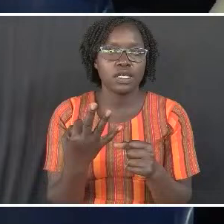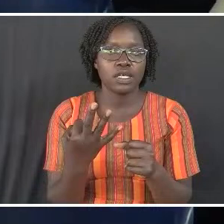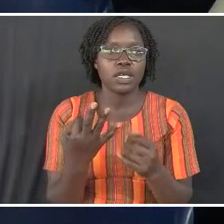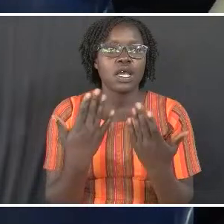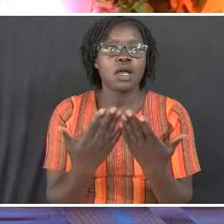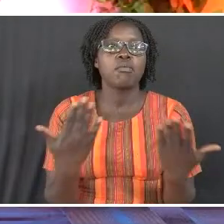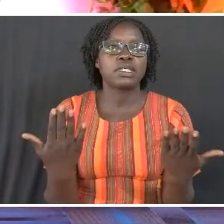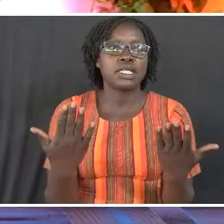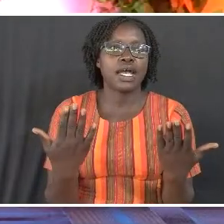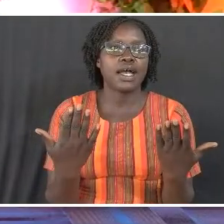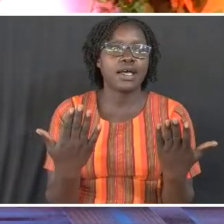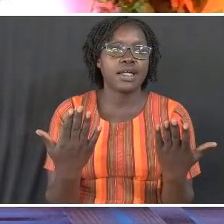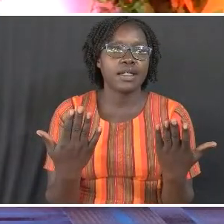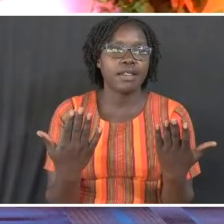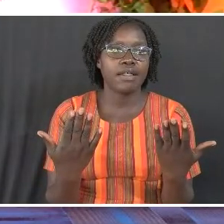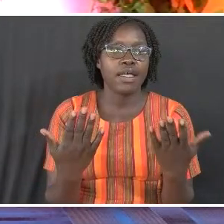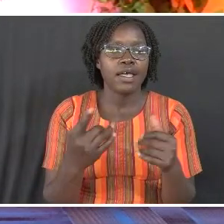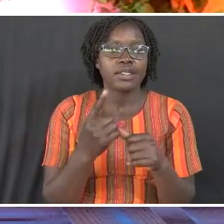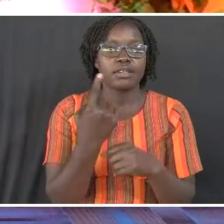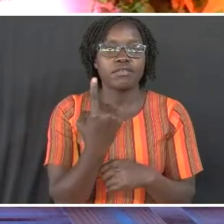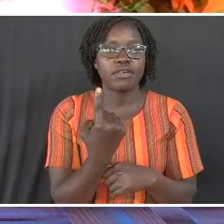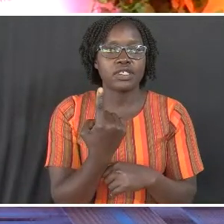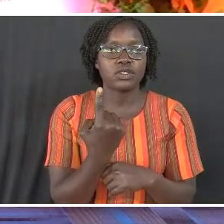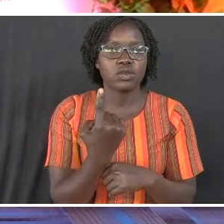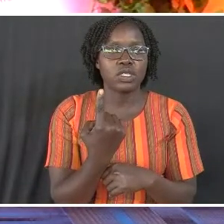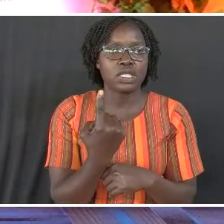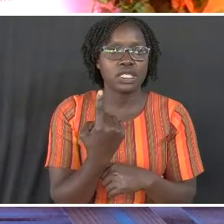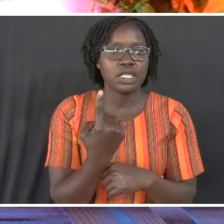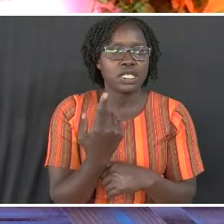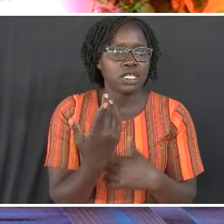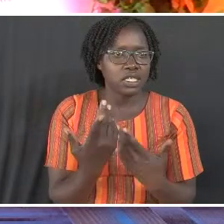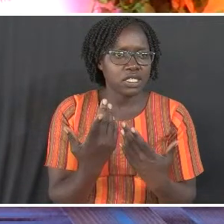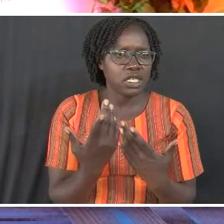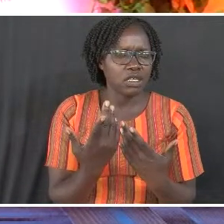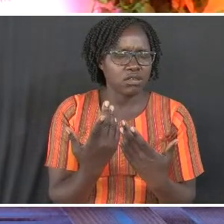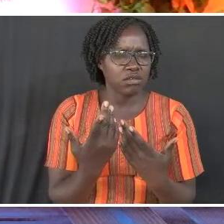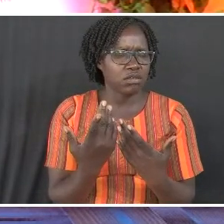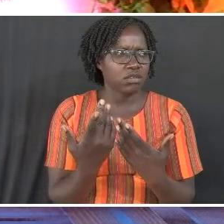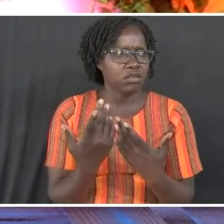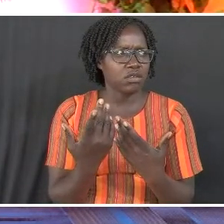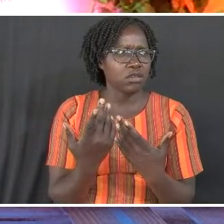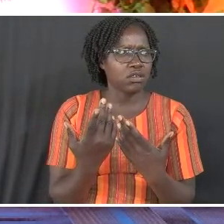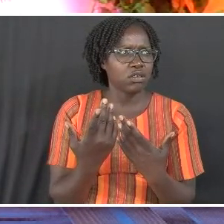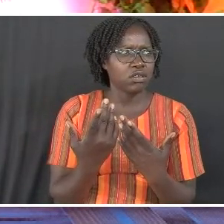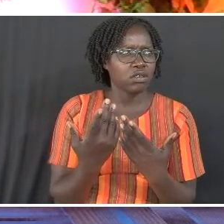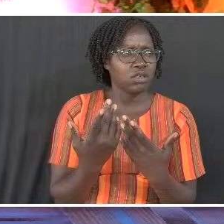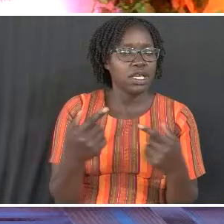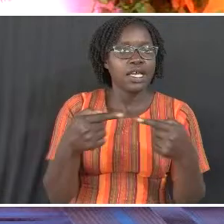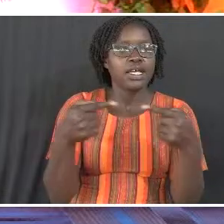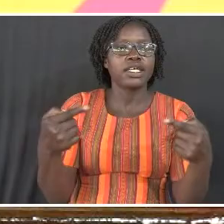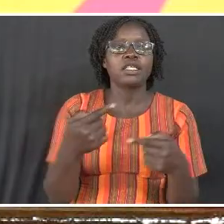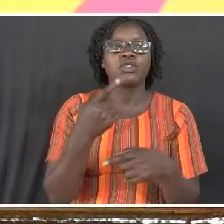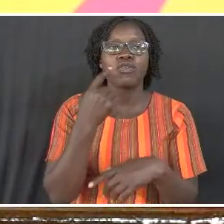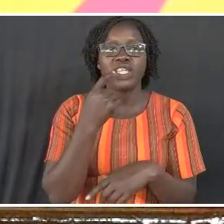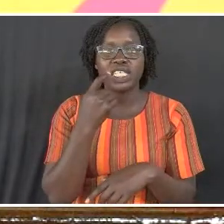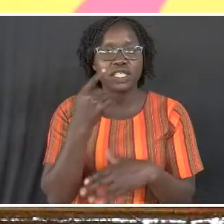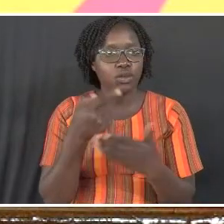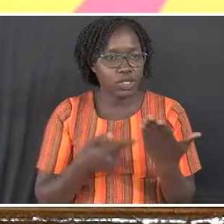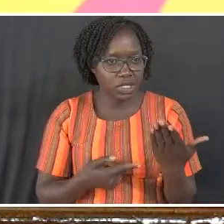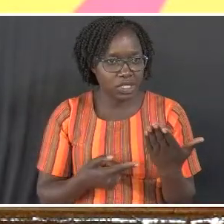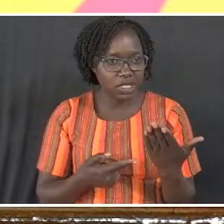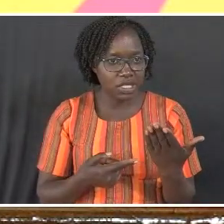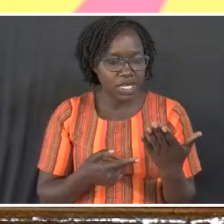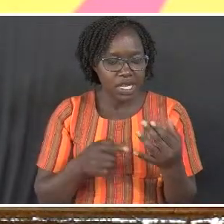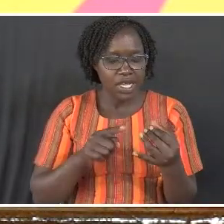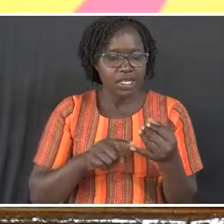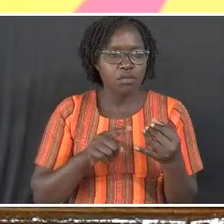major things, and the first one is the enemies of the teeth. So what are the enemies of the teeth?